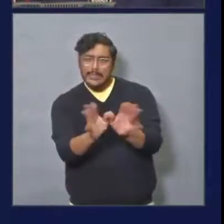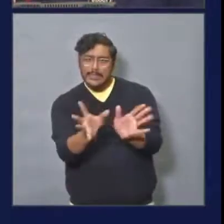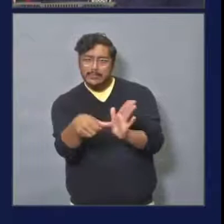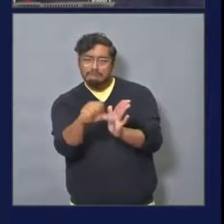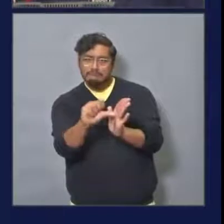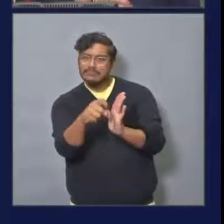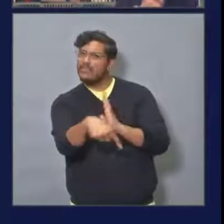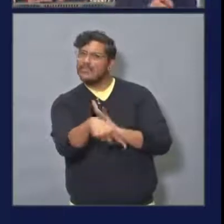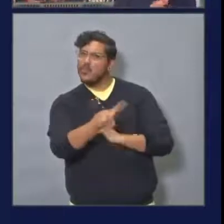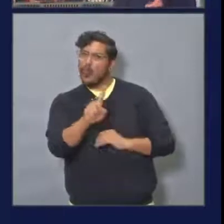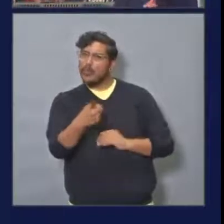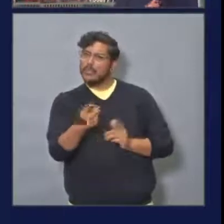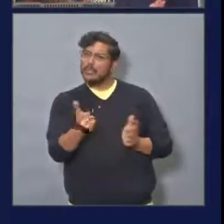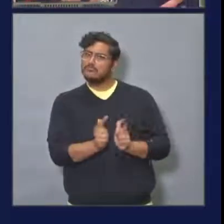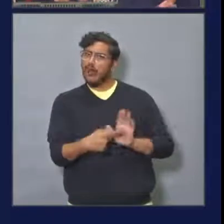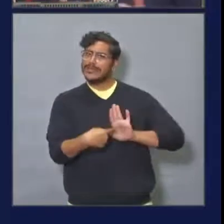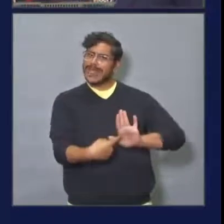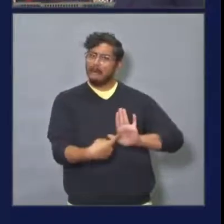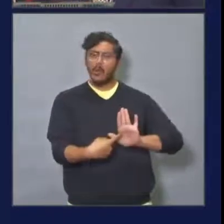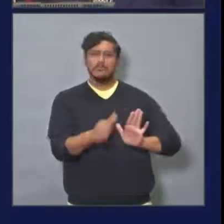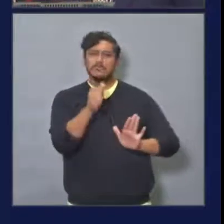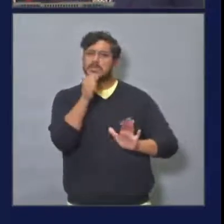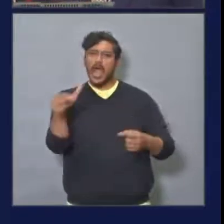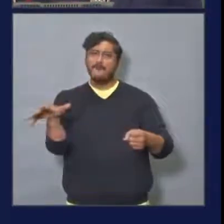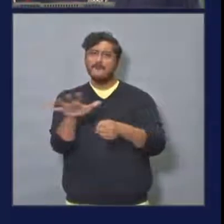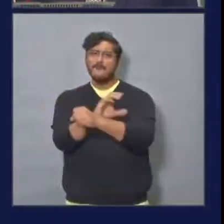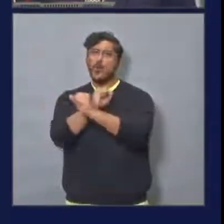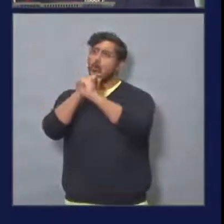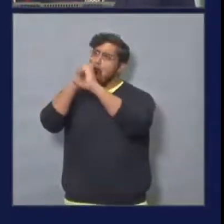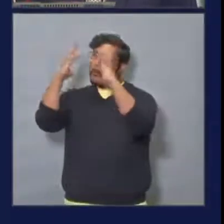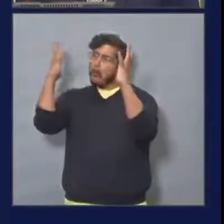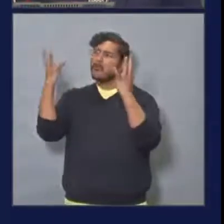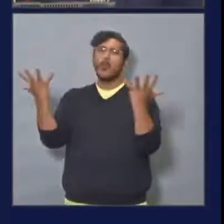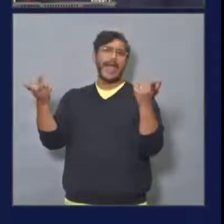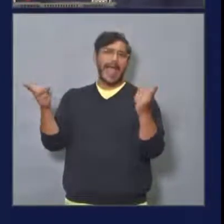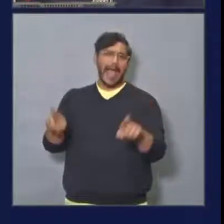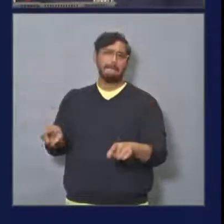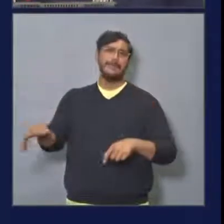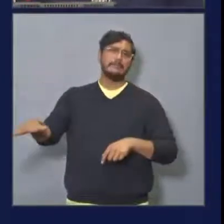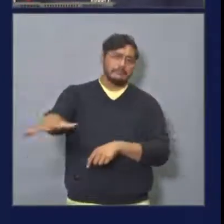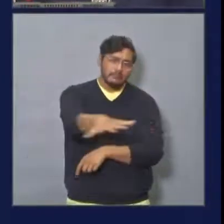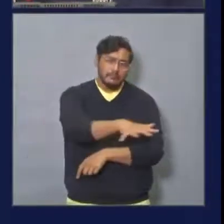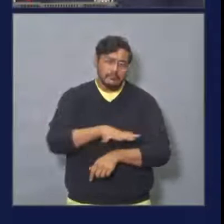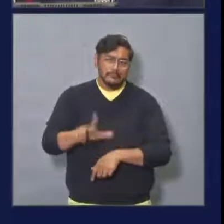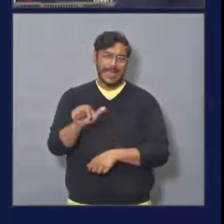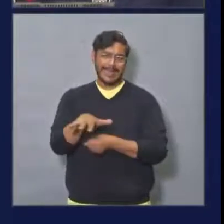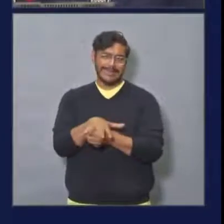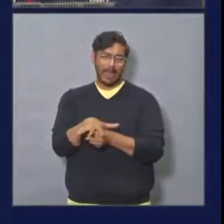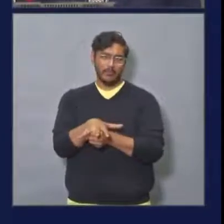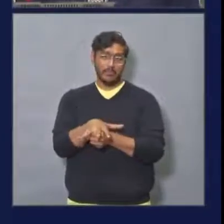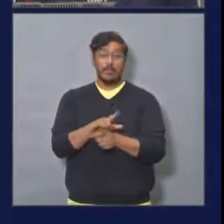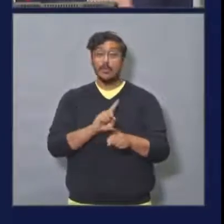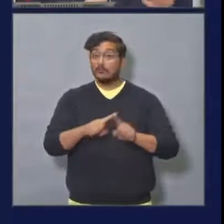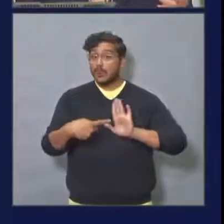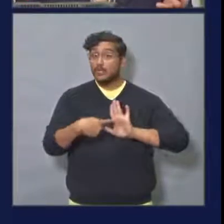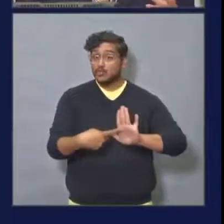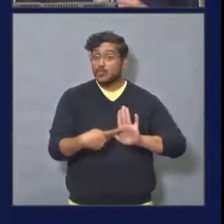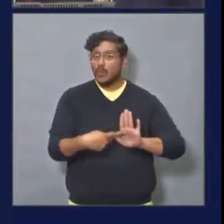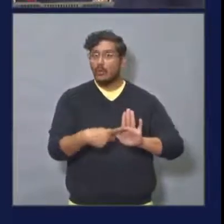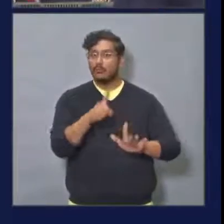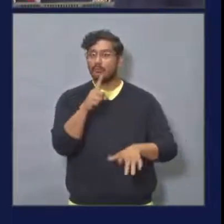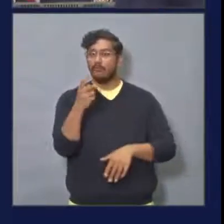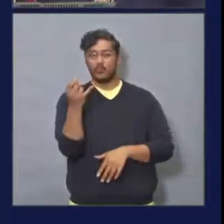sample, and it doesn't give us the full picture of what's happening all across the county, but they do show major improvements over